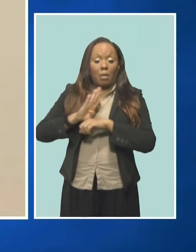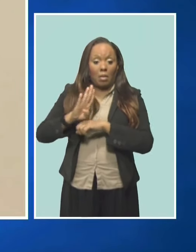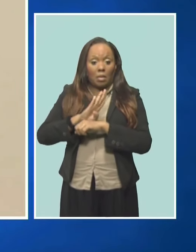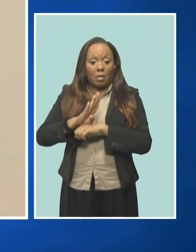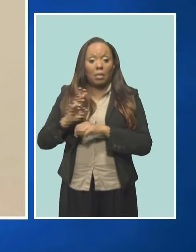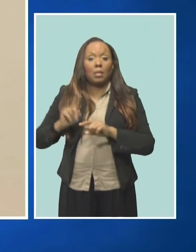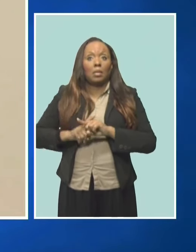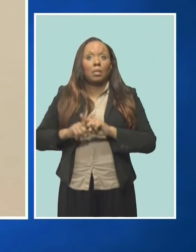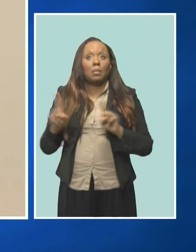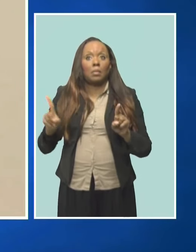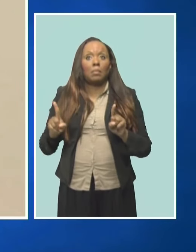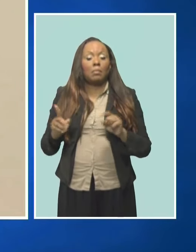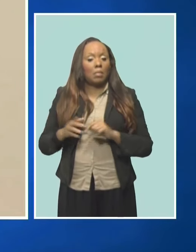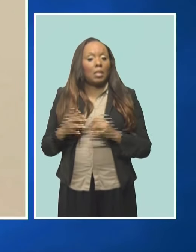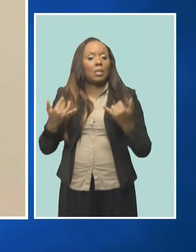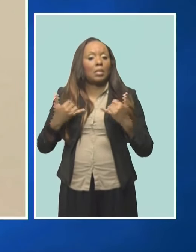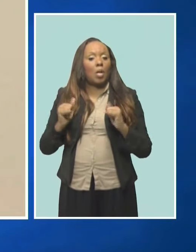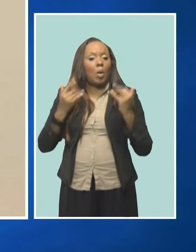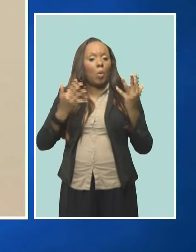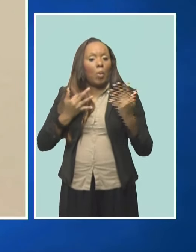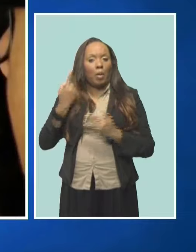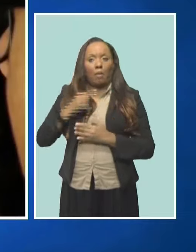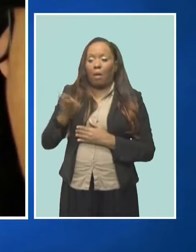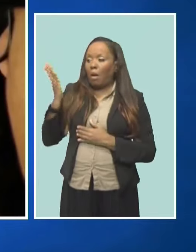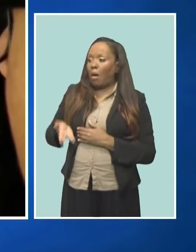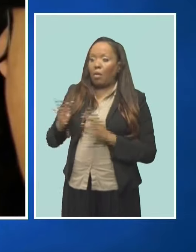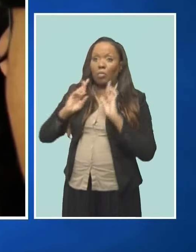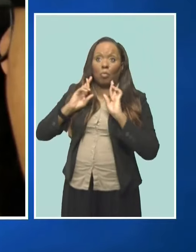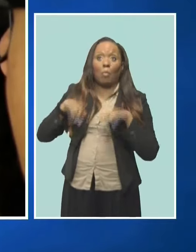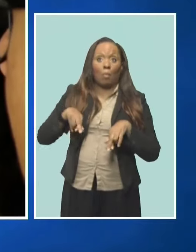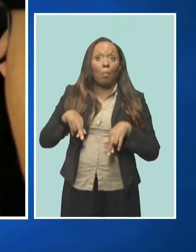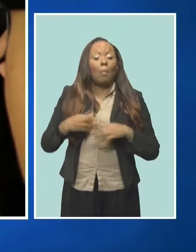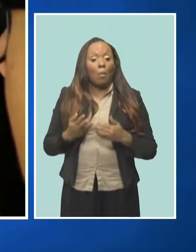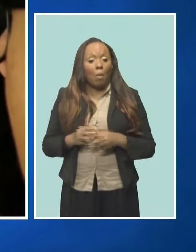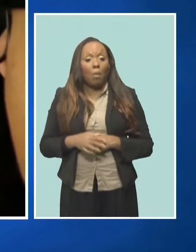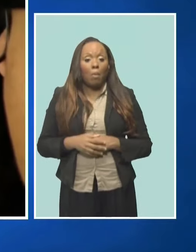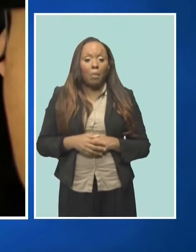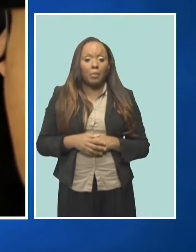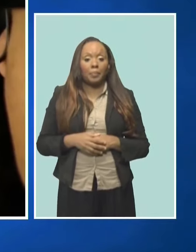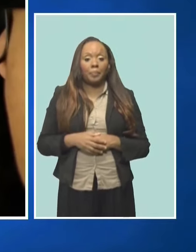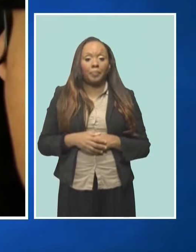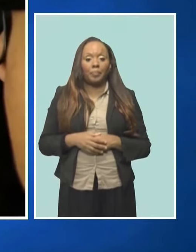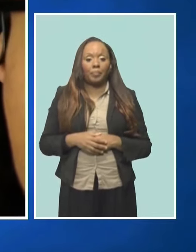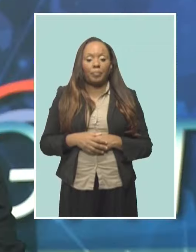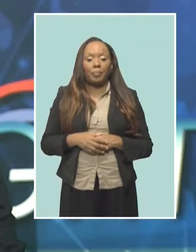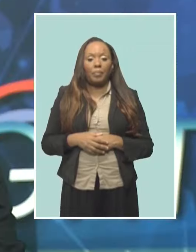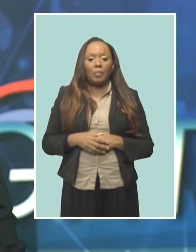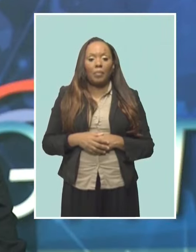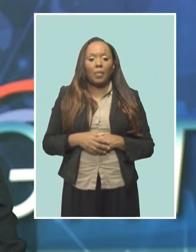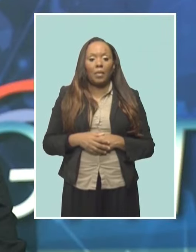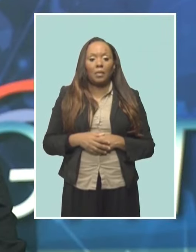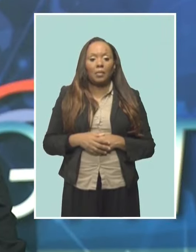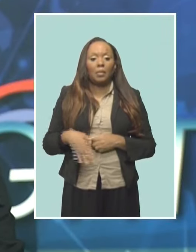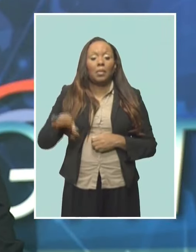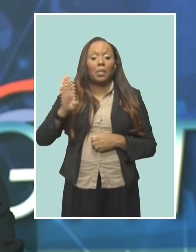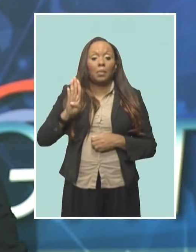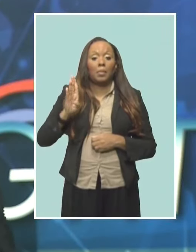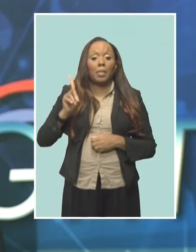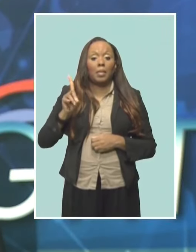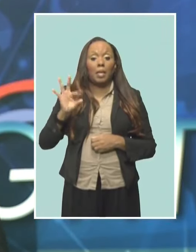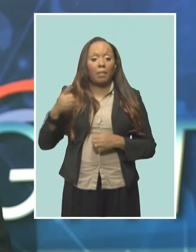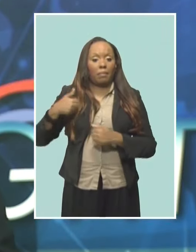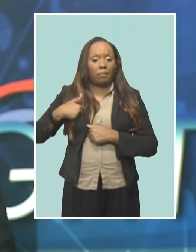update, but is still awaiting a response. Anesta Henry, CBC News. The Barbados